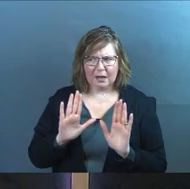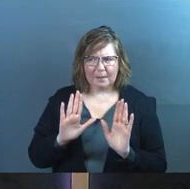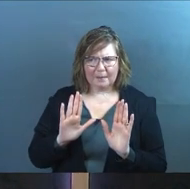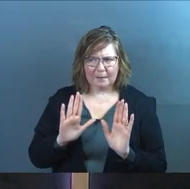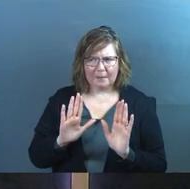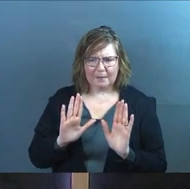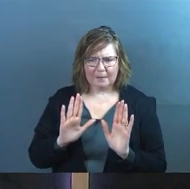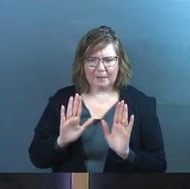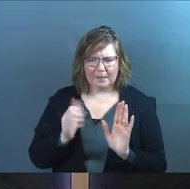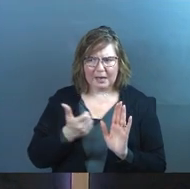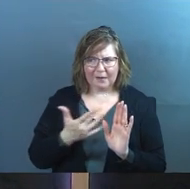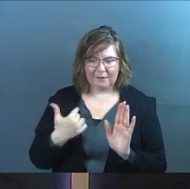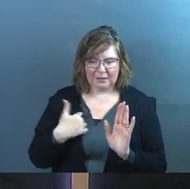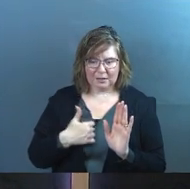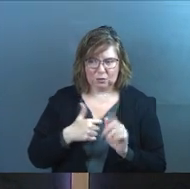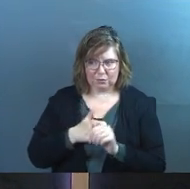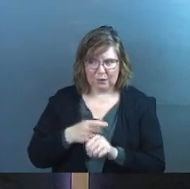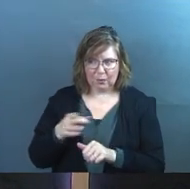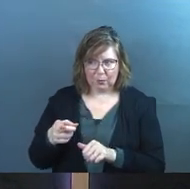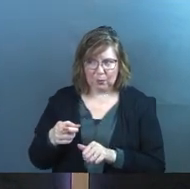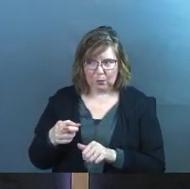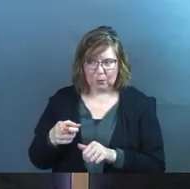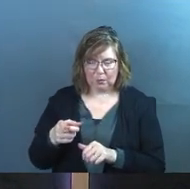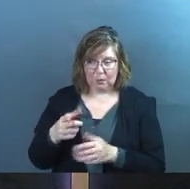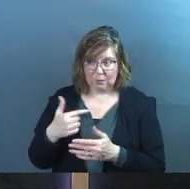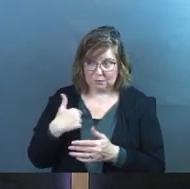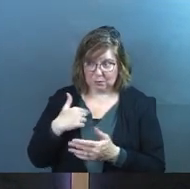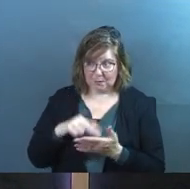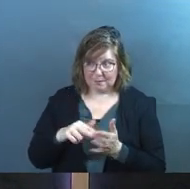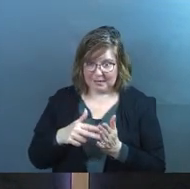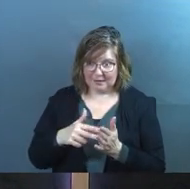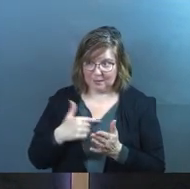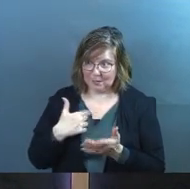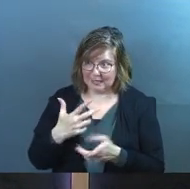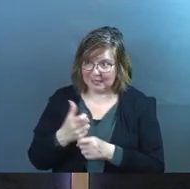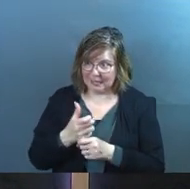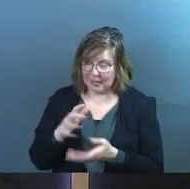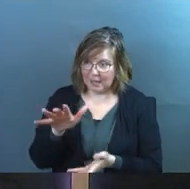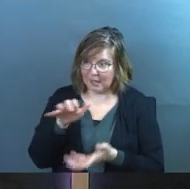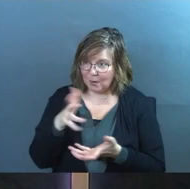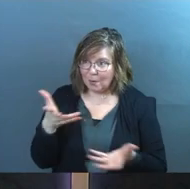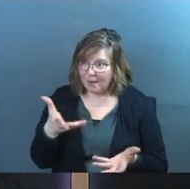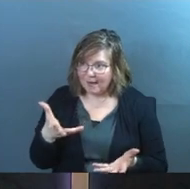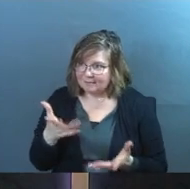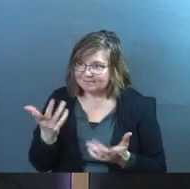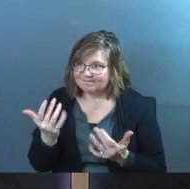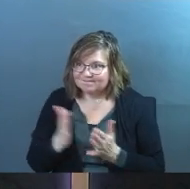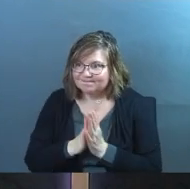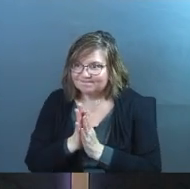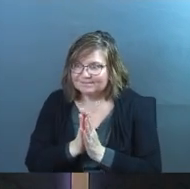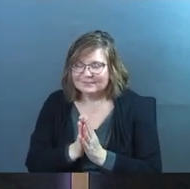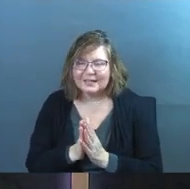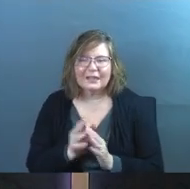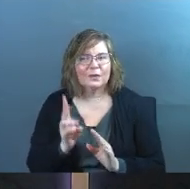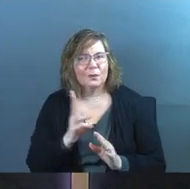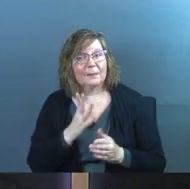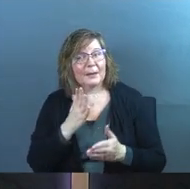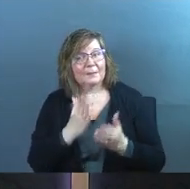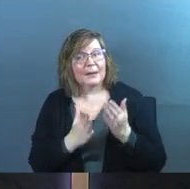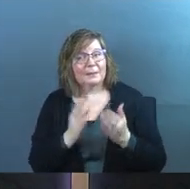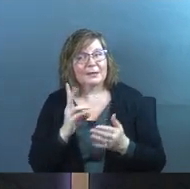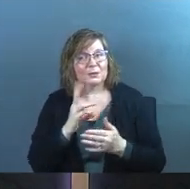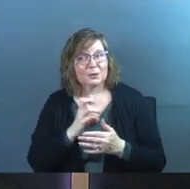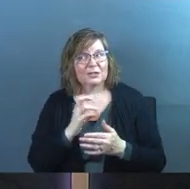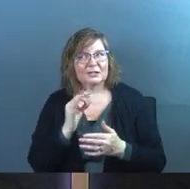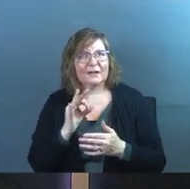19, 27, "we've given up everything to follow you. What will we get?" And there's a weirdness there. You don't want to lean into it too much, but maybe